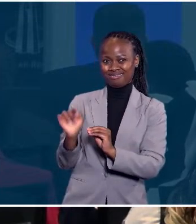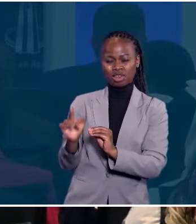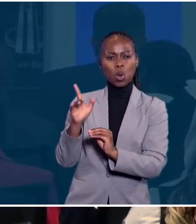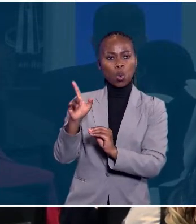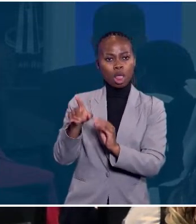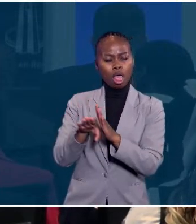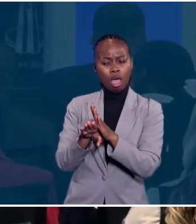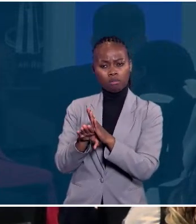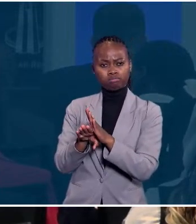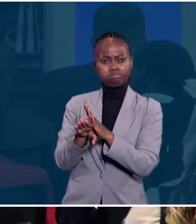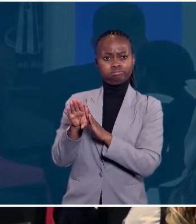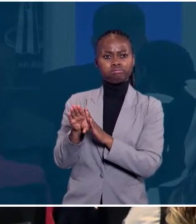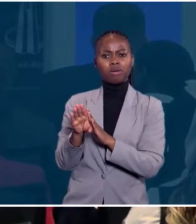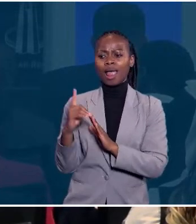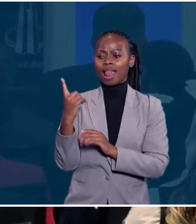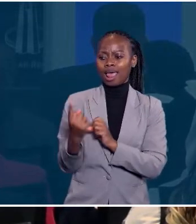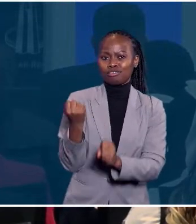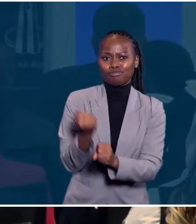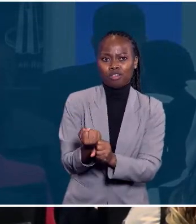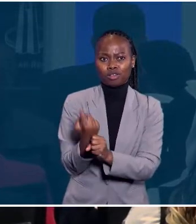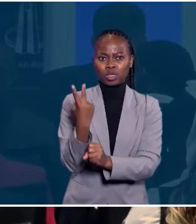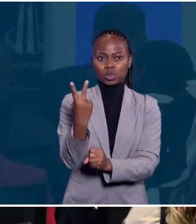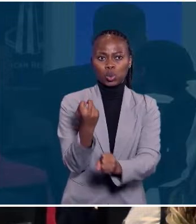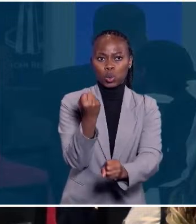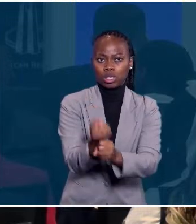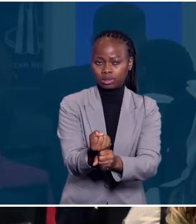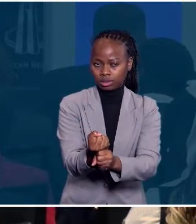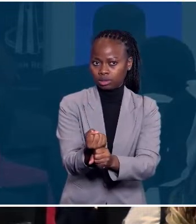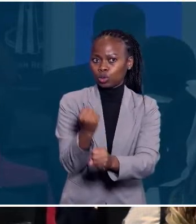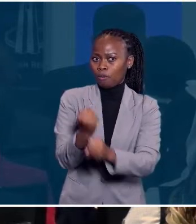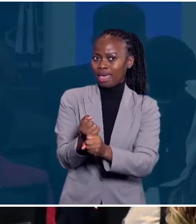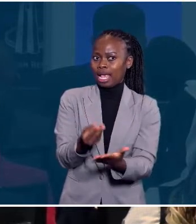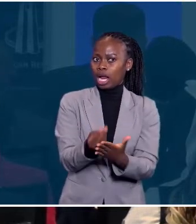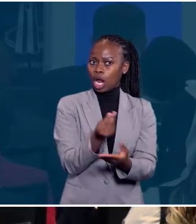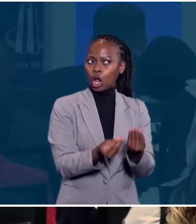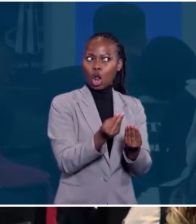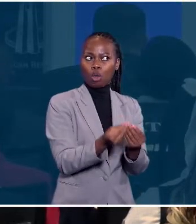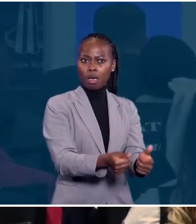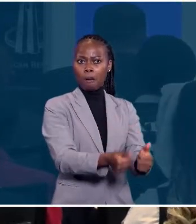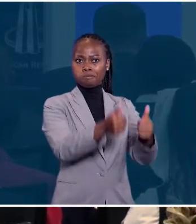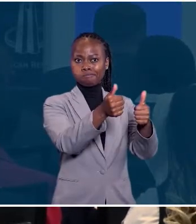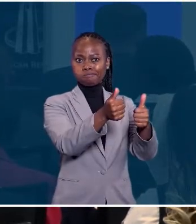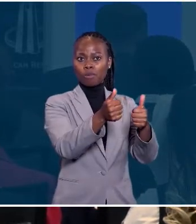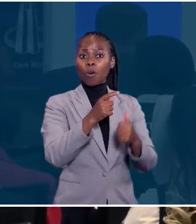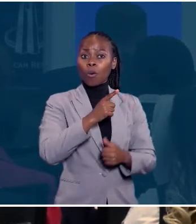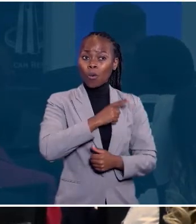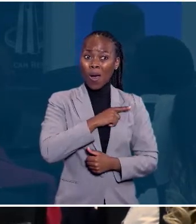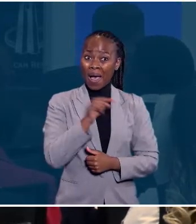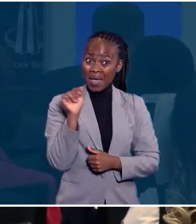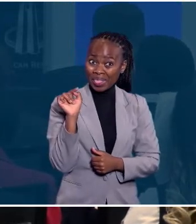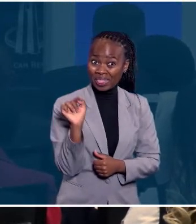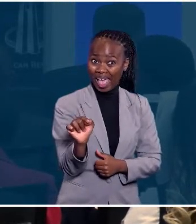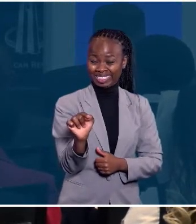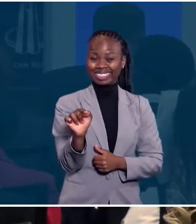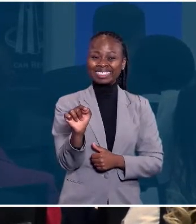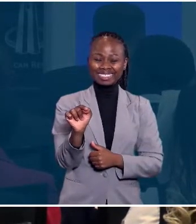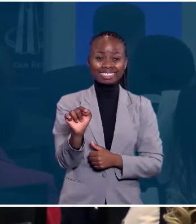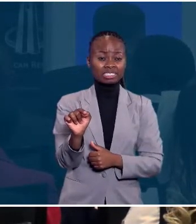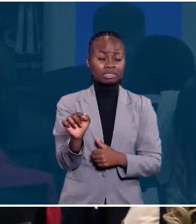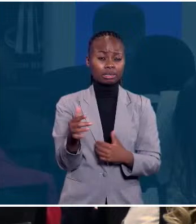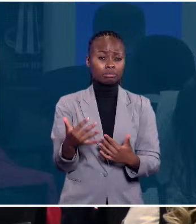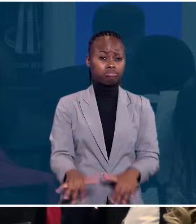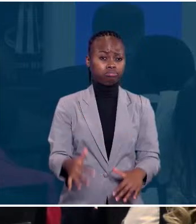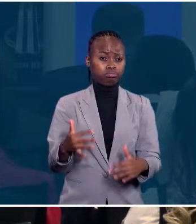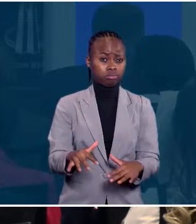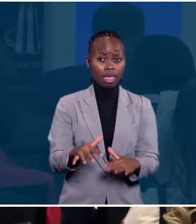coming year and the next few years to help lift economic growth? Because that is obviously at the heart of the